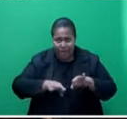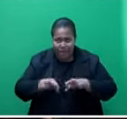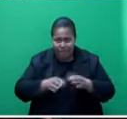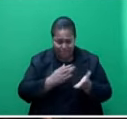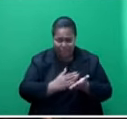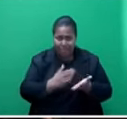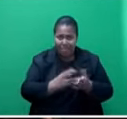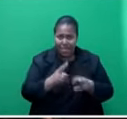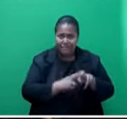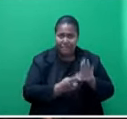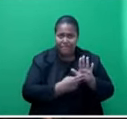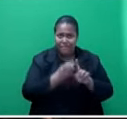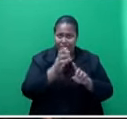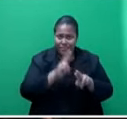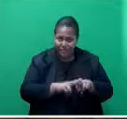National Provident Fund